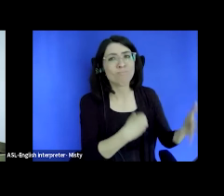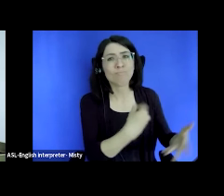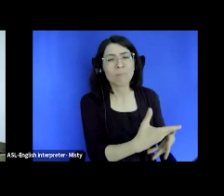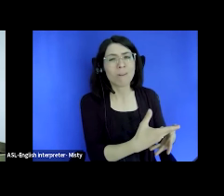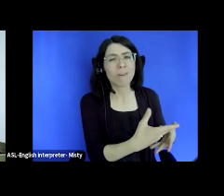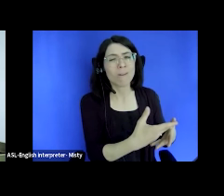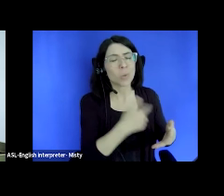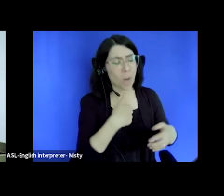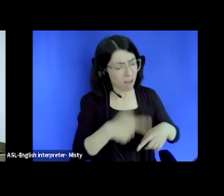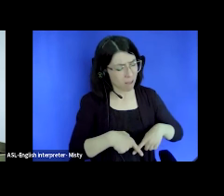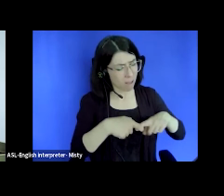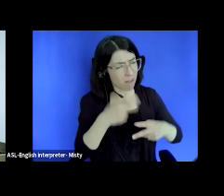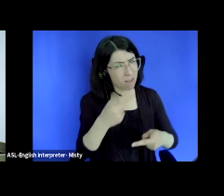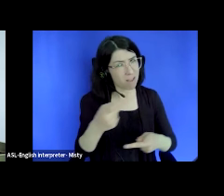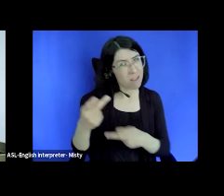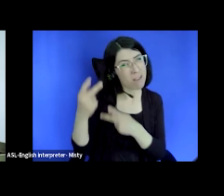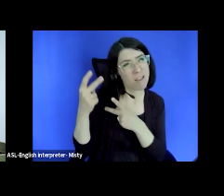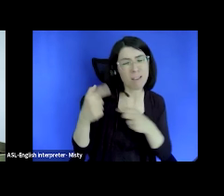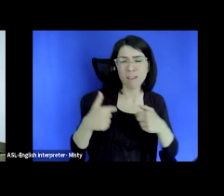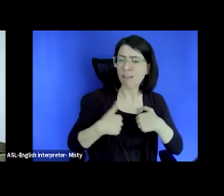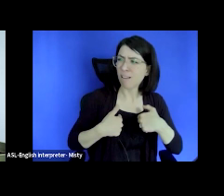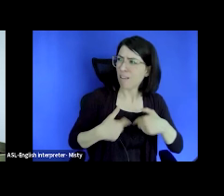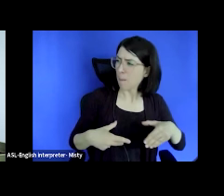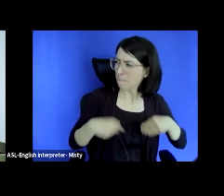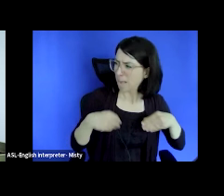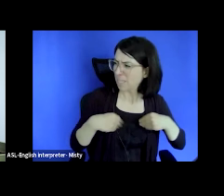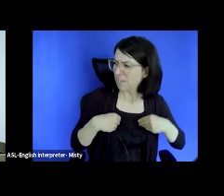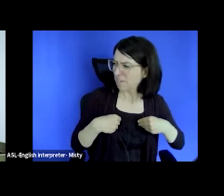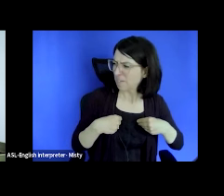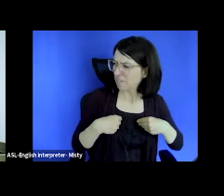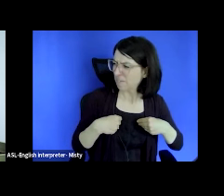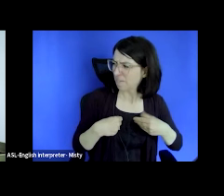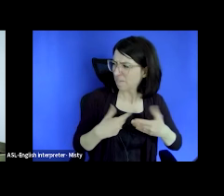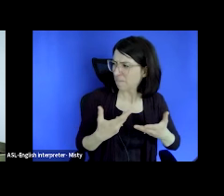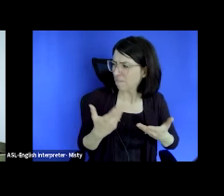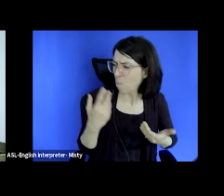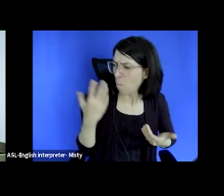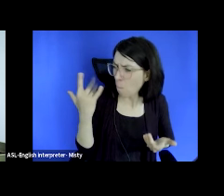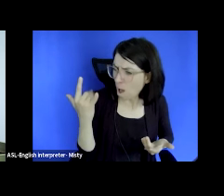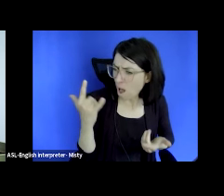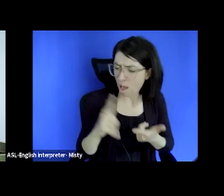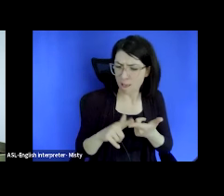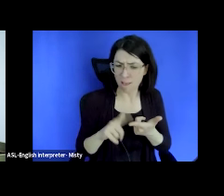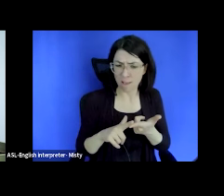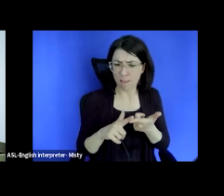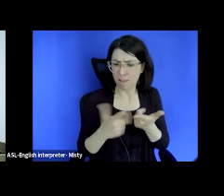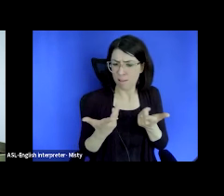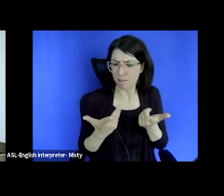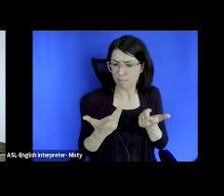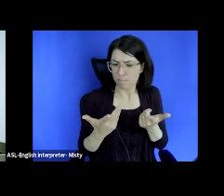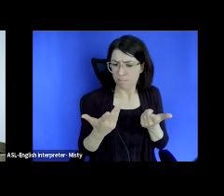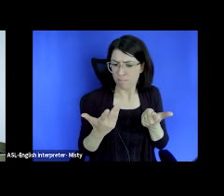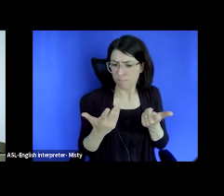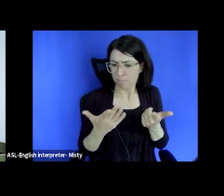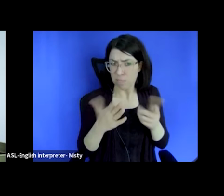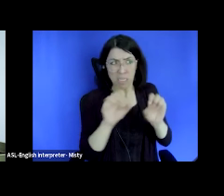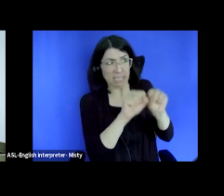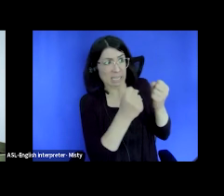like this? What societal things have happened, or what societal biases are placed on